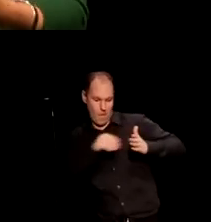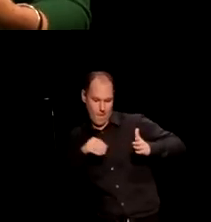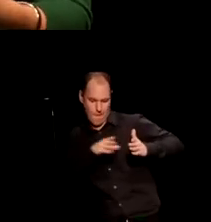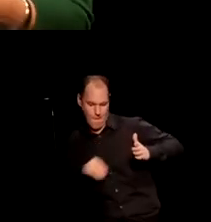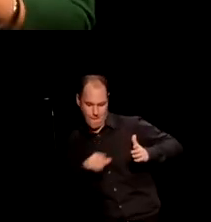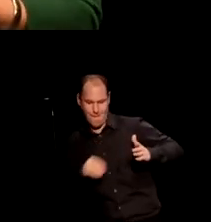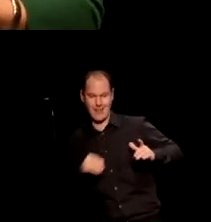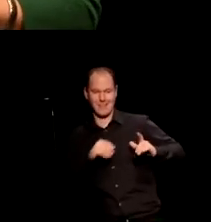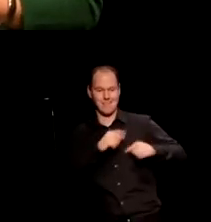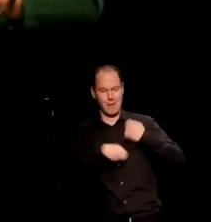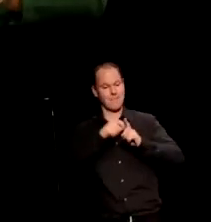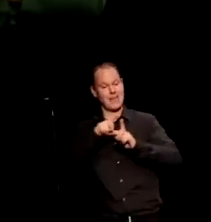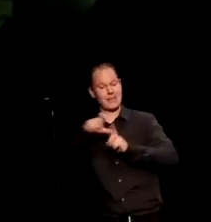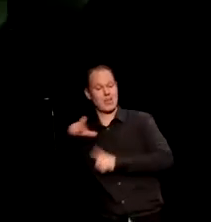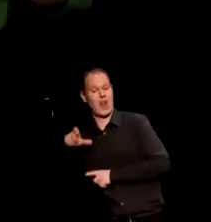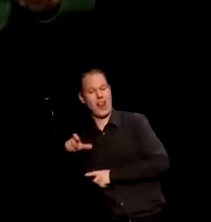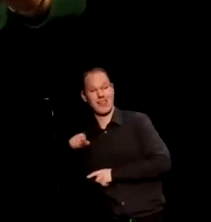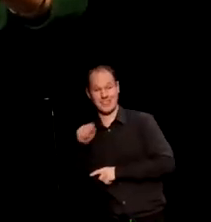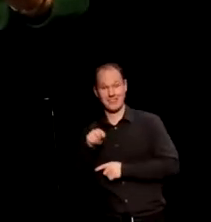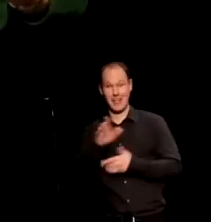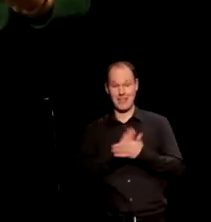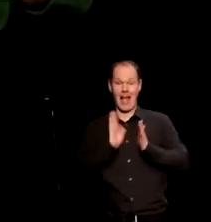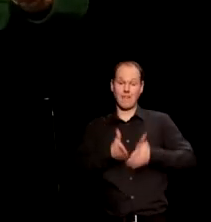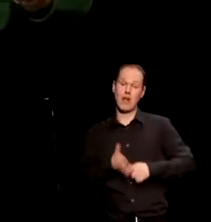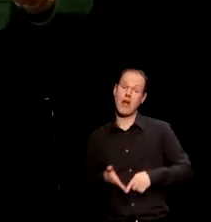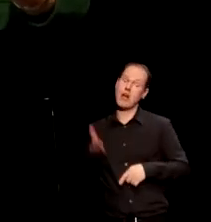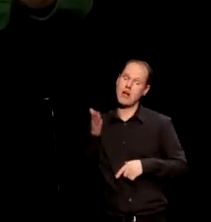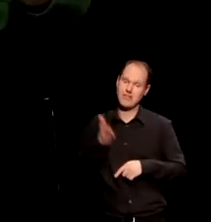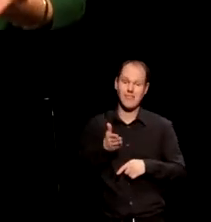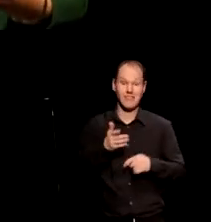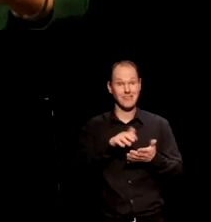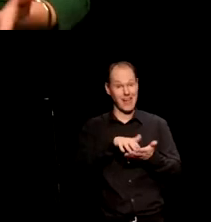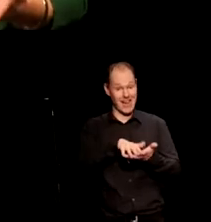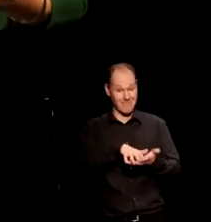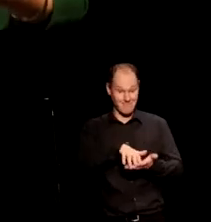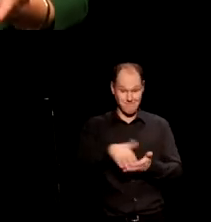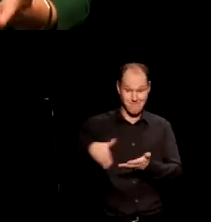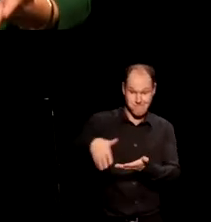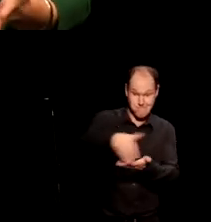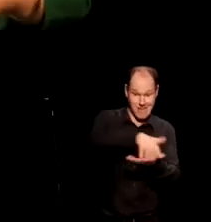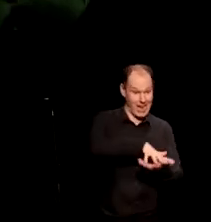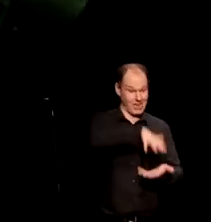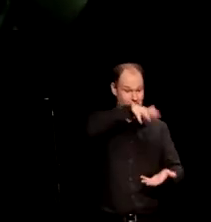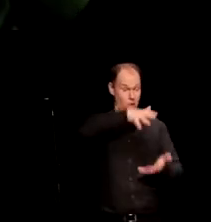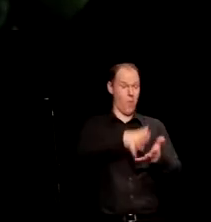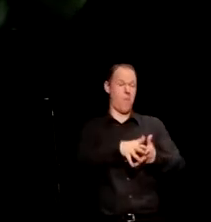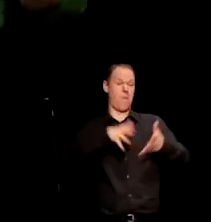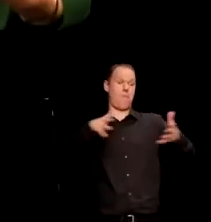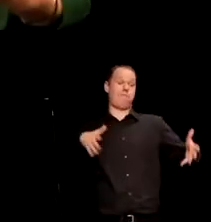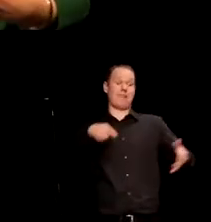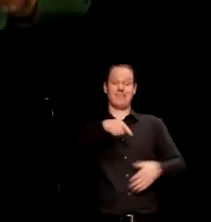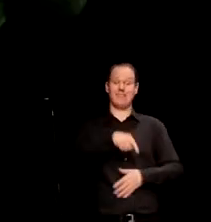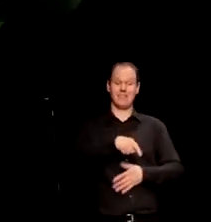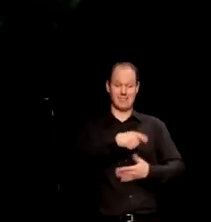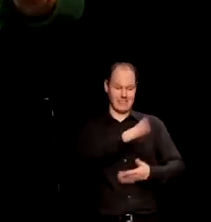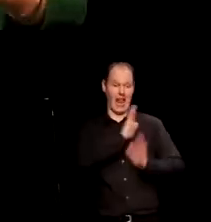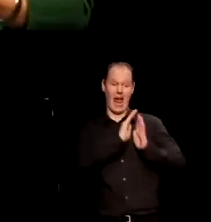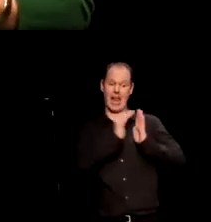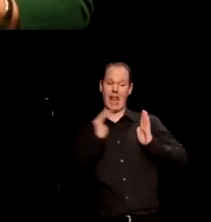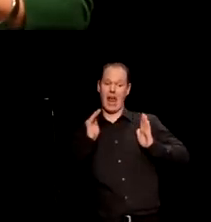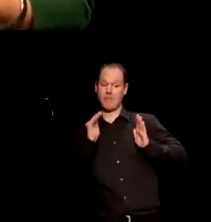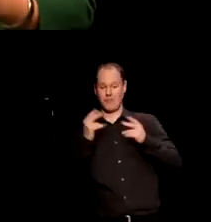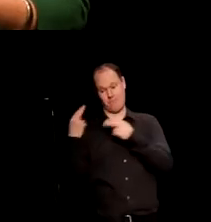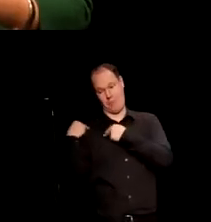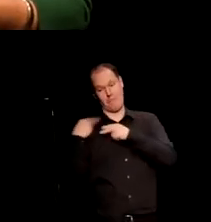having to come into the room. So it's the largest manuscript collection that the library cares for. Obviously, as you know, I